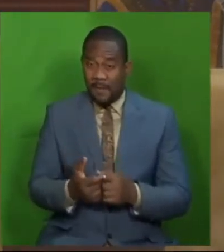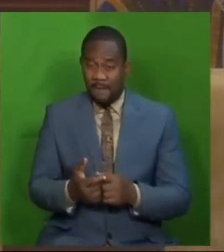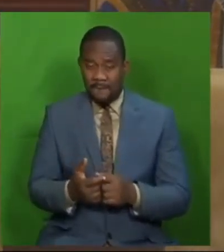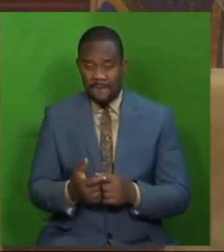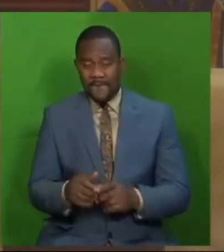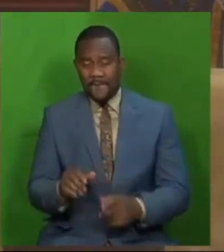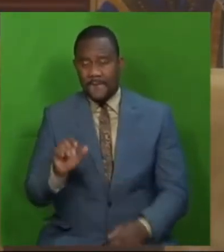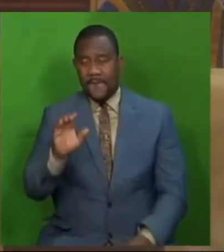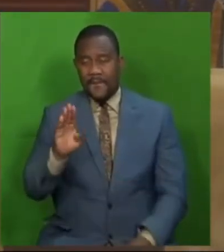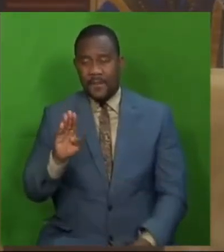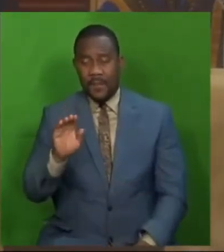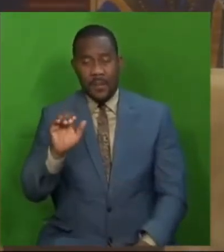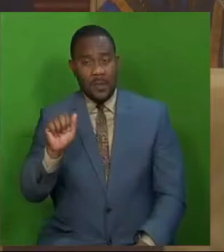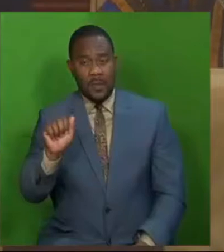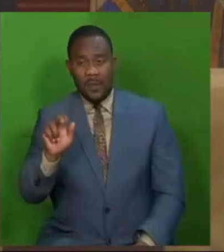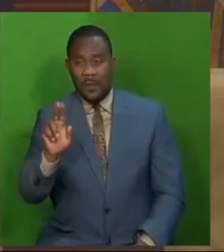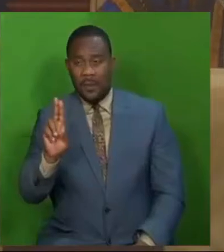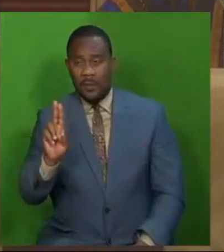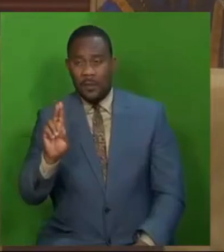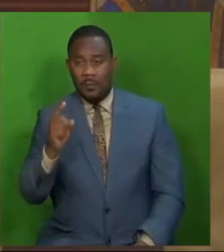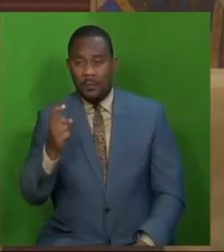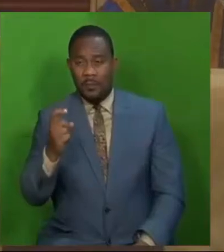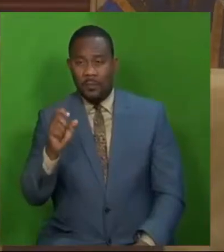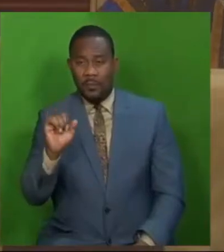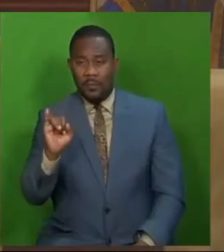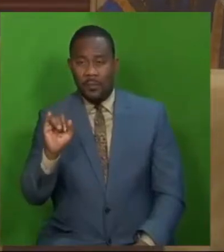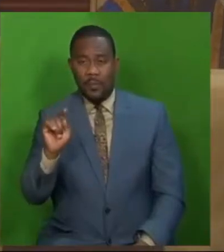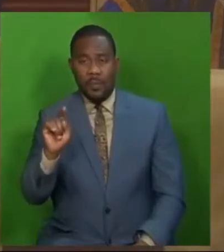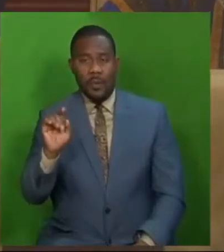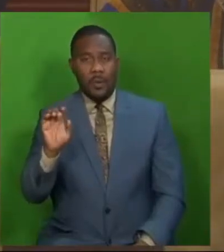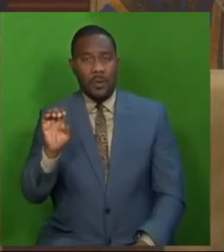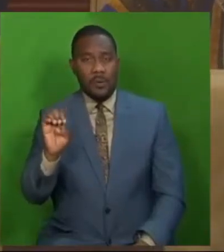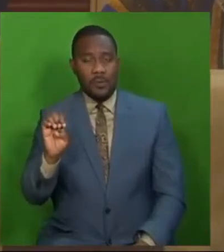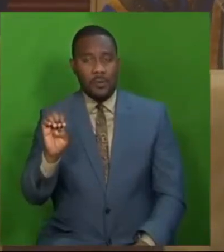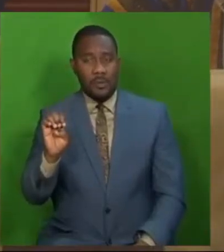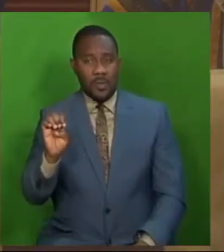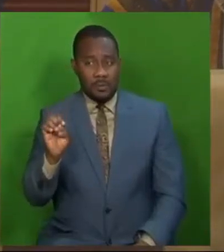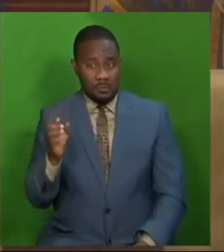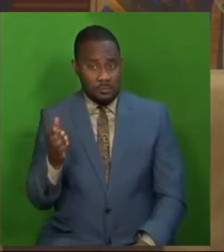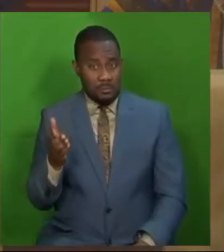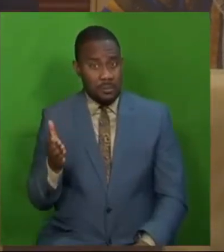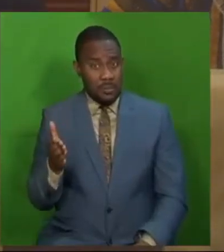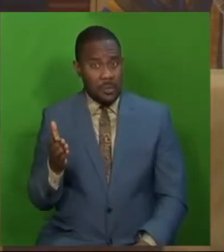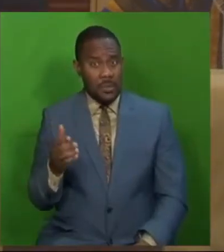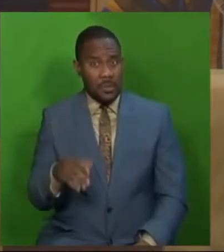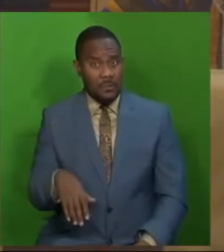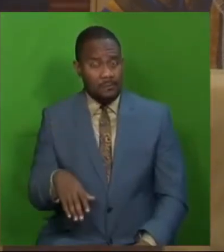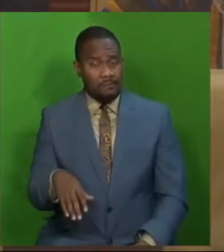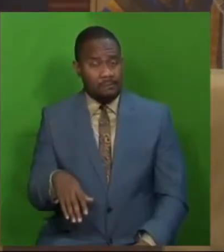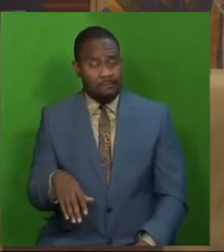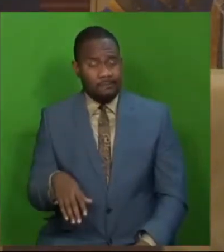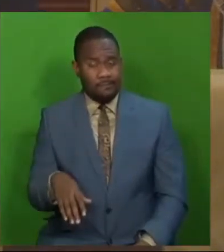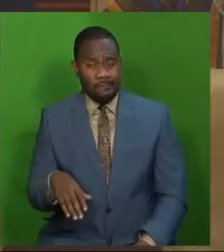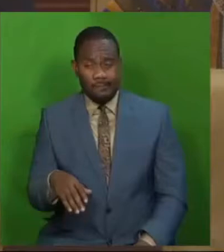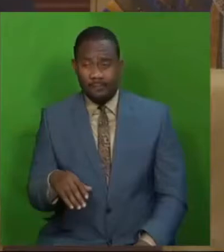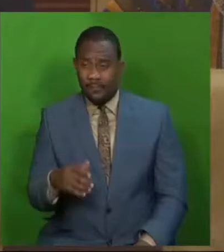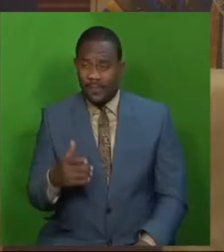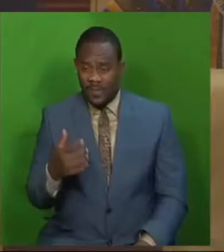bauxite in the Tiwa Forest area for the for the Sino hydro